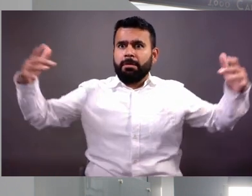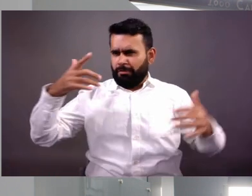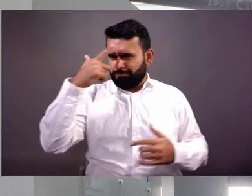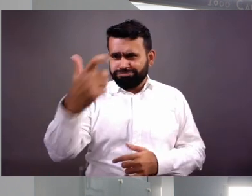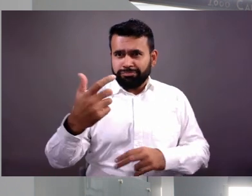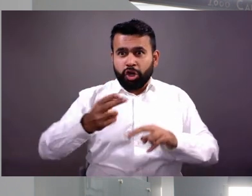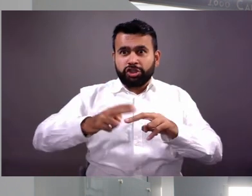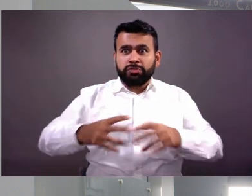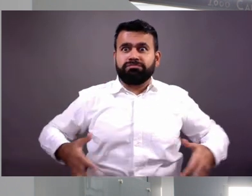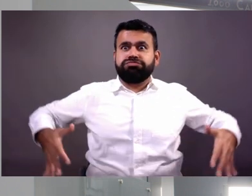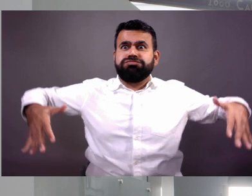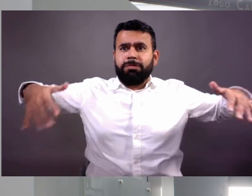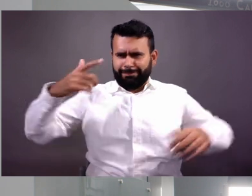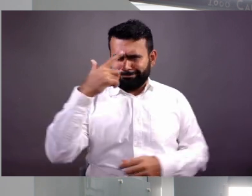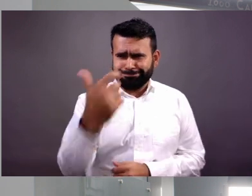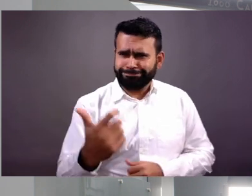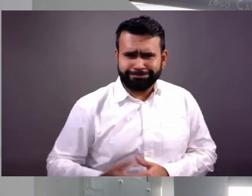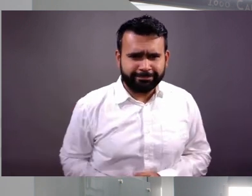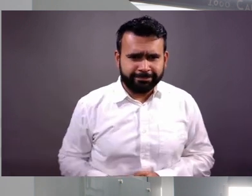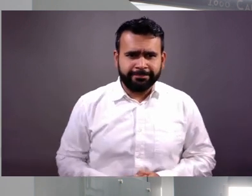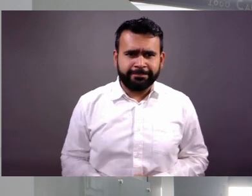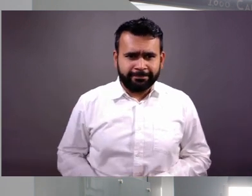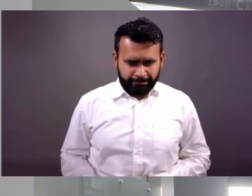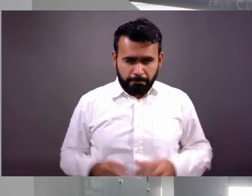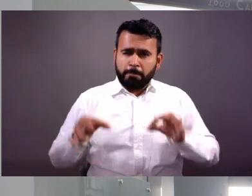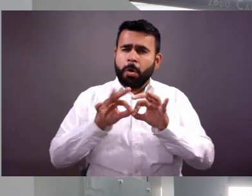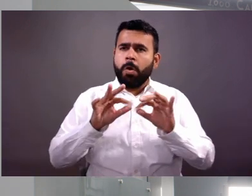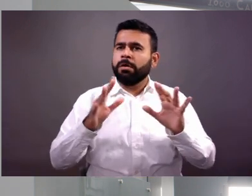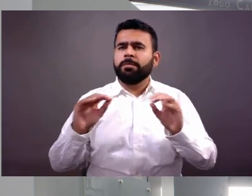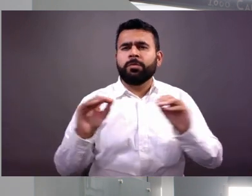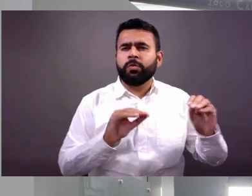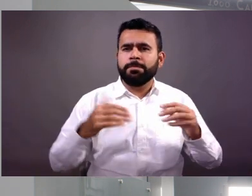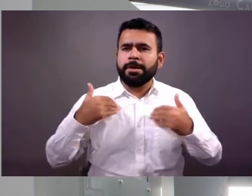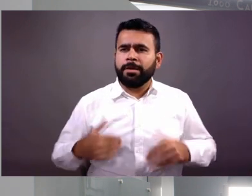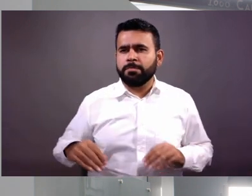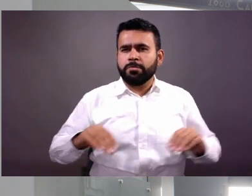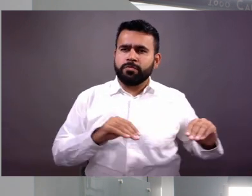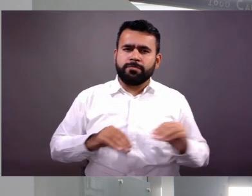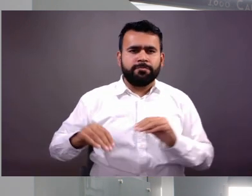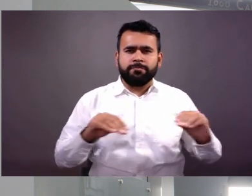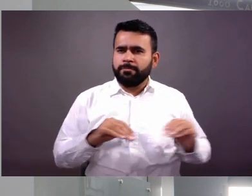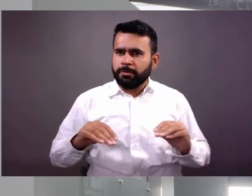All right, back to the front. Find your groove, set it up.